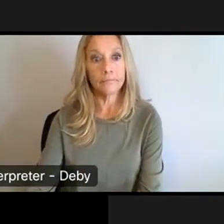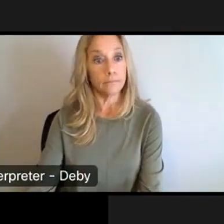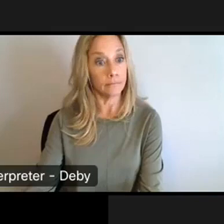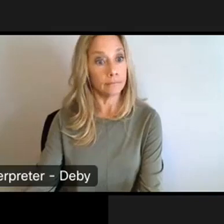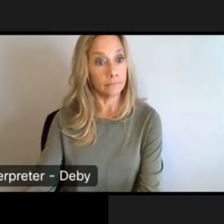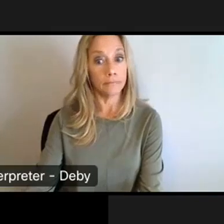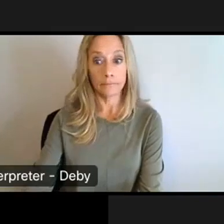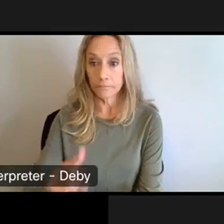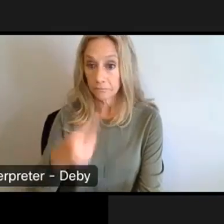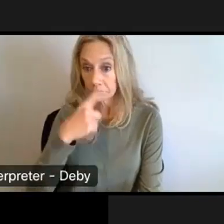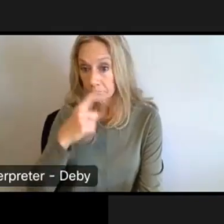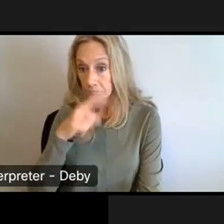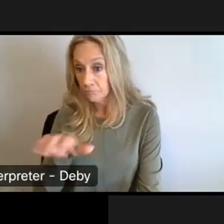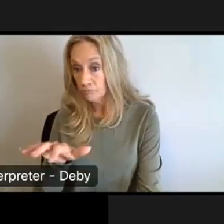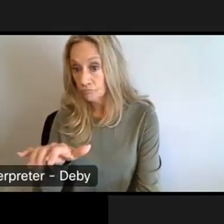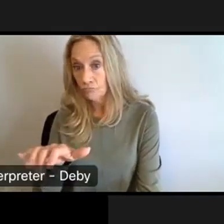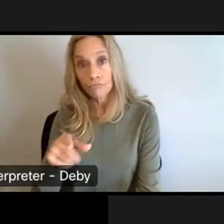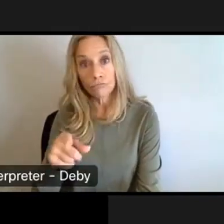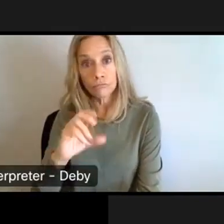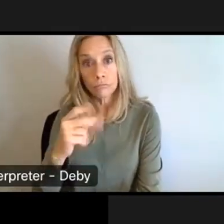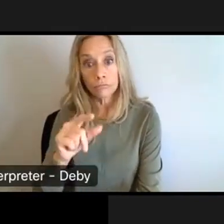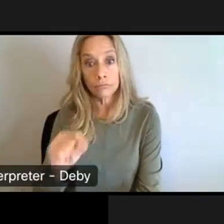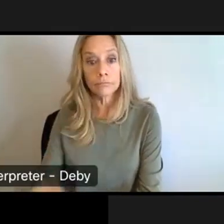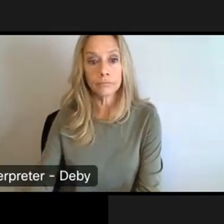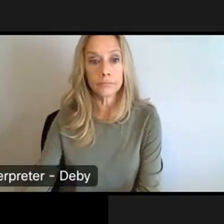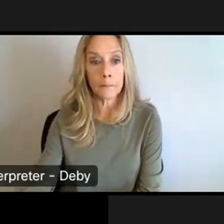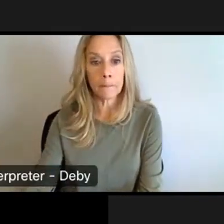okay, can you post that in the chat?